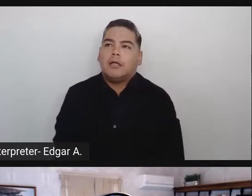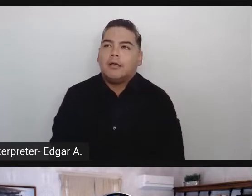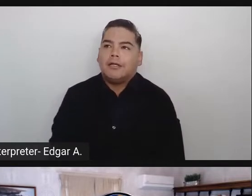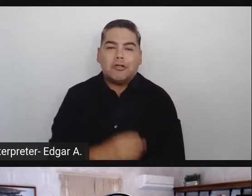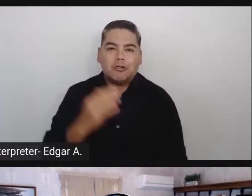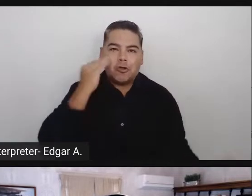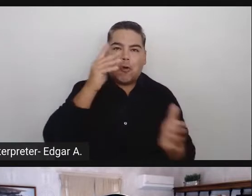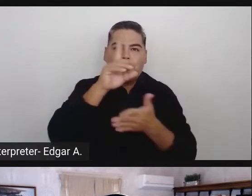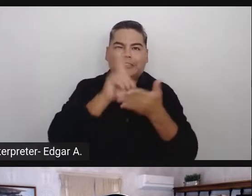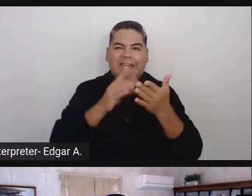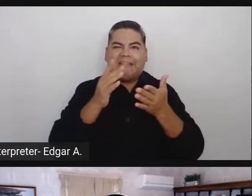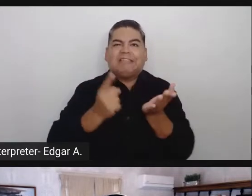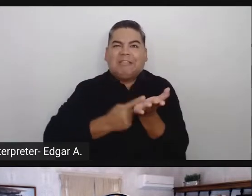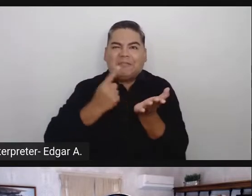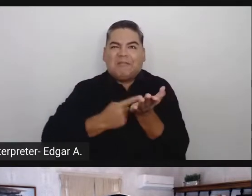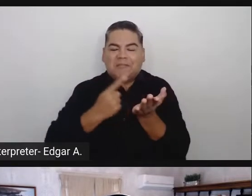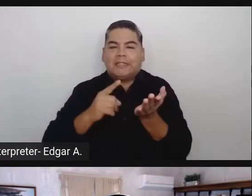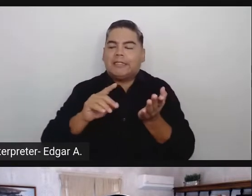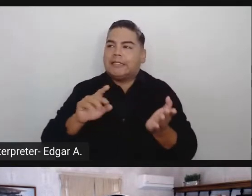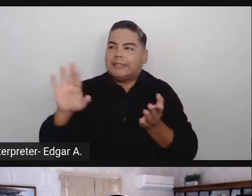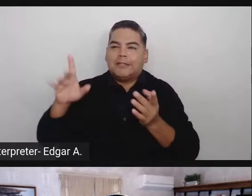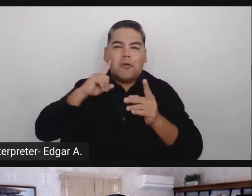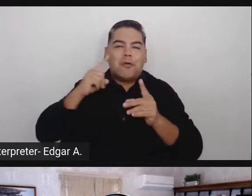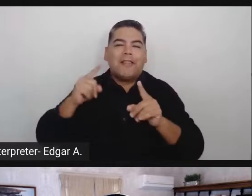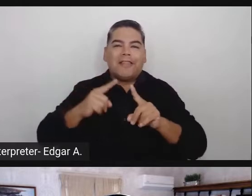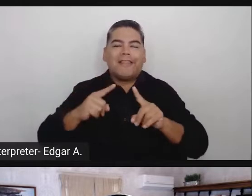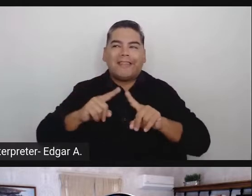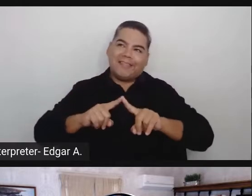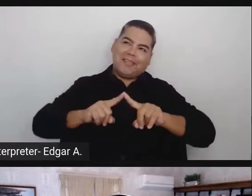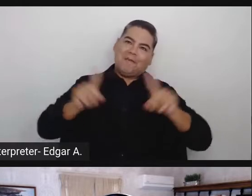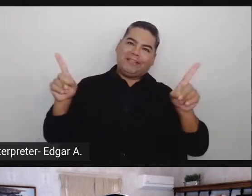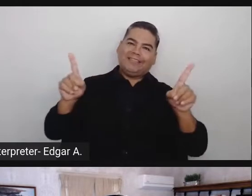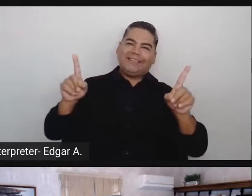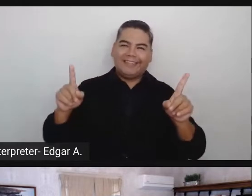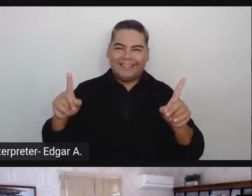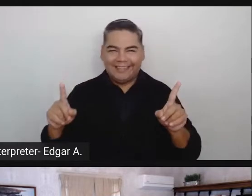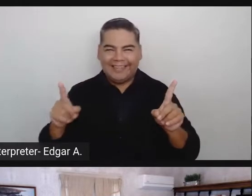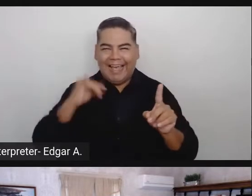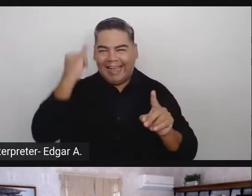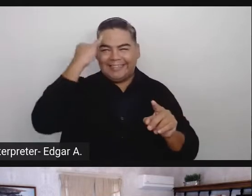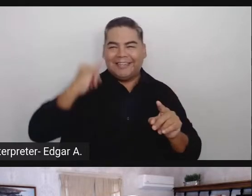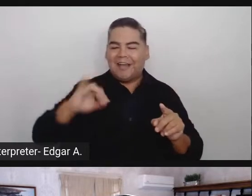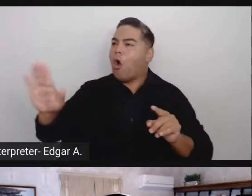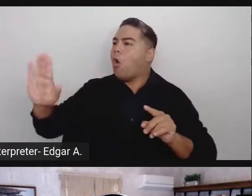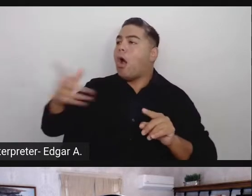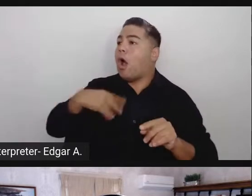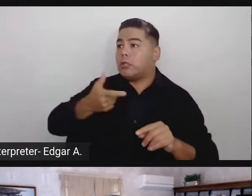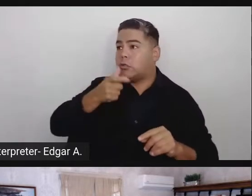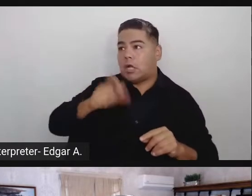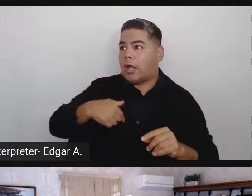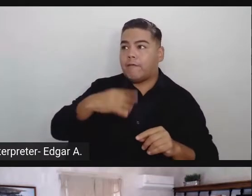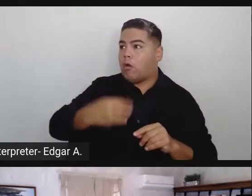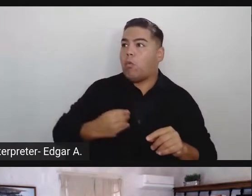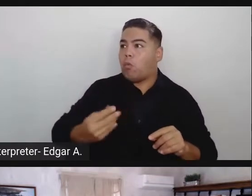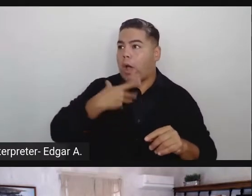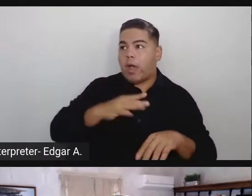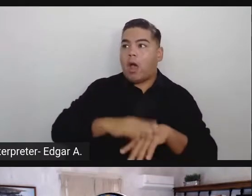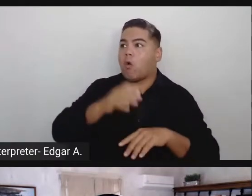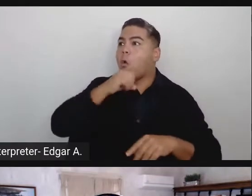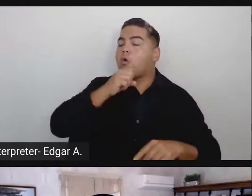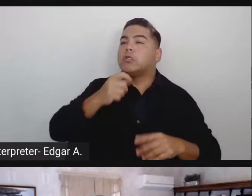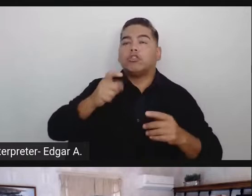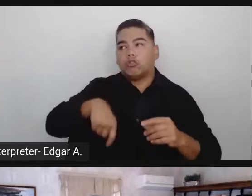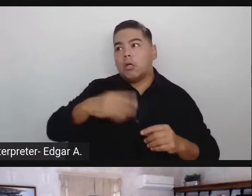Designers will often come in with the opposite idea, like, oh, I should have a white text and an orange button, but really it needs to be black.